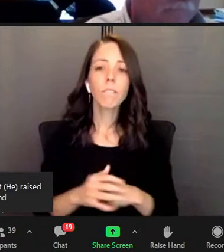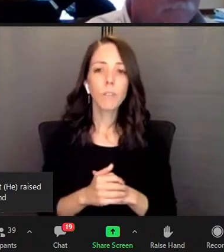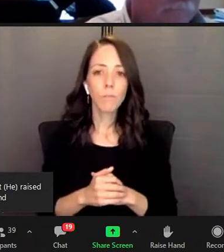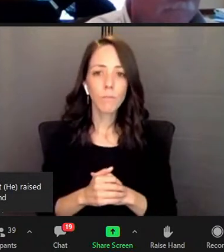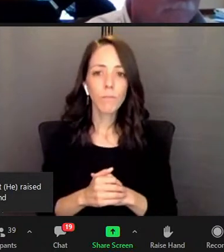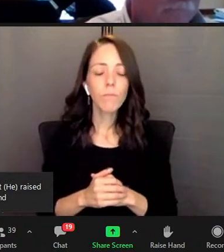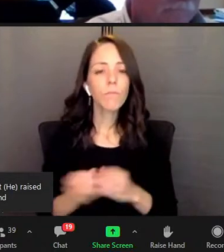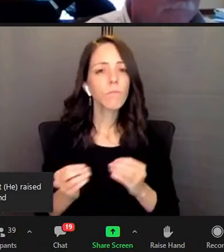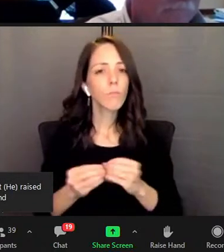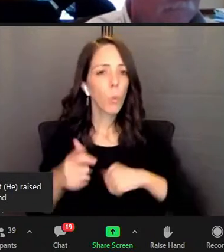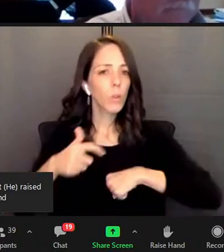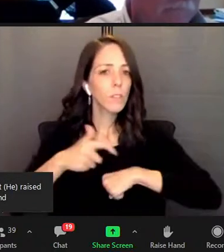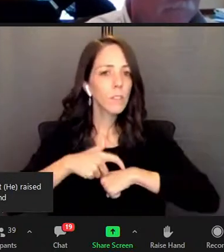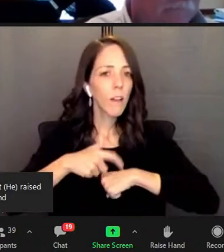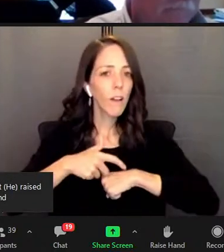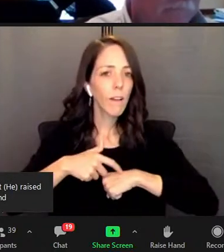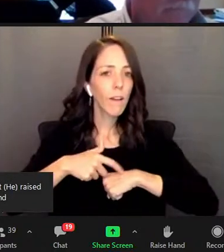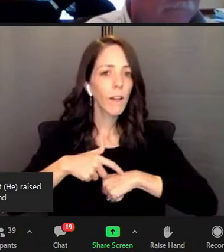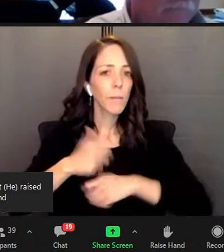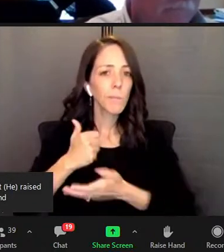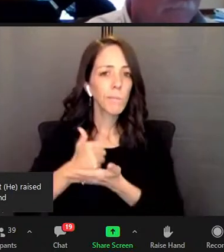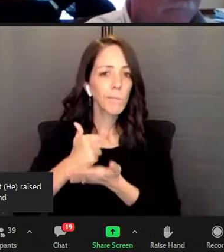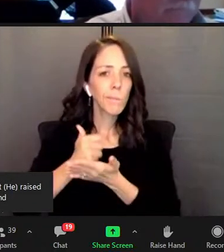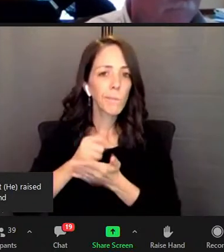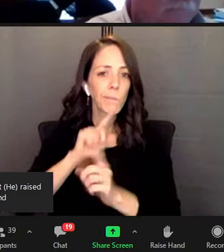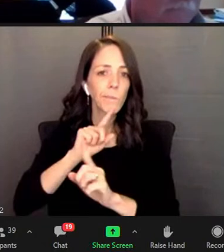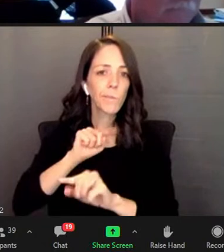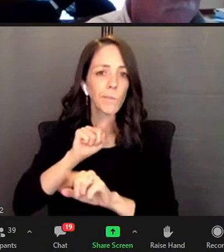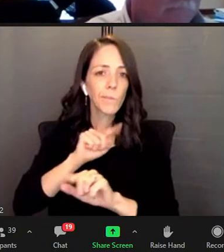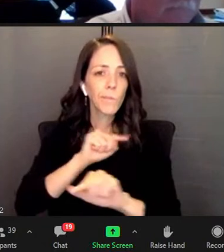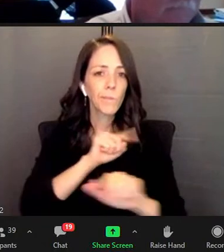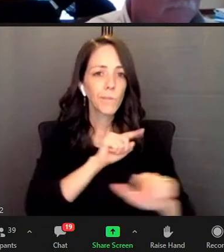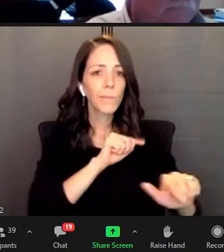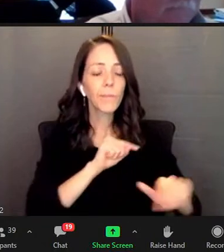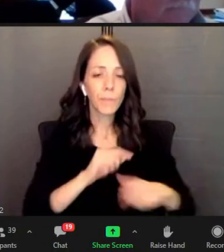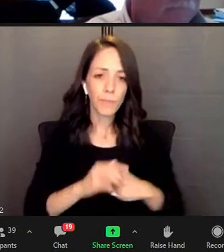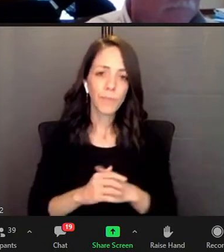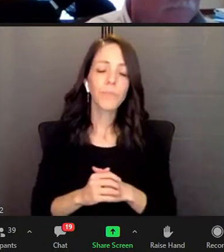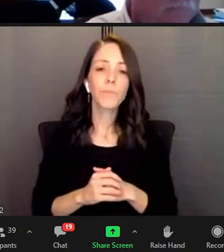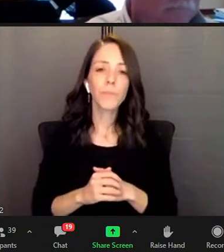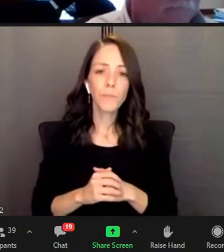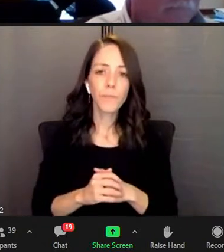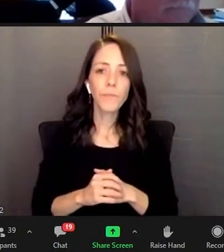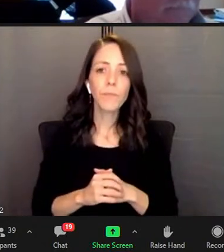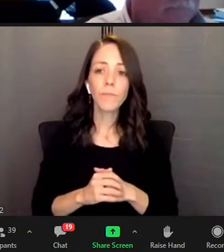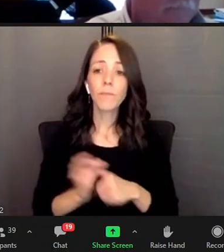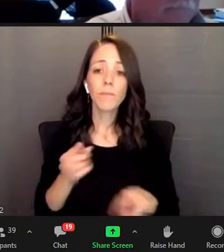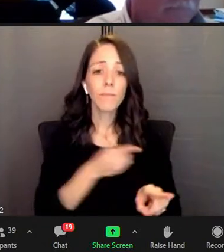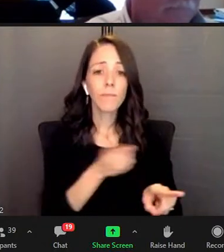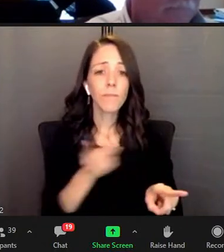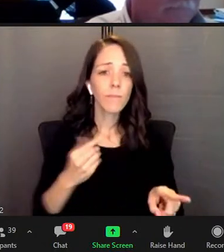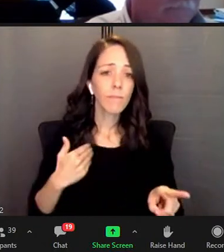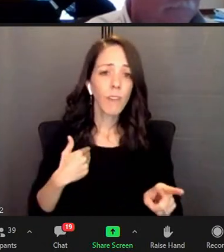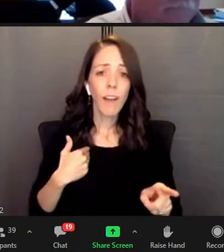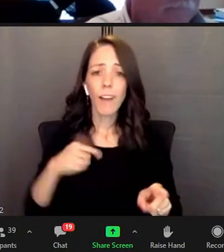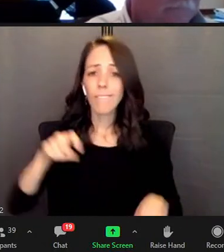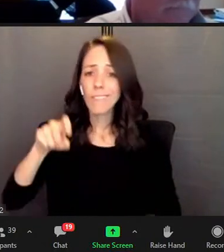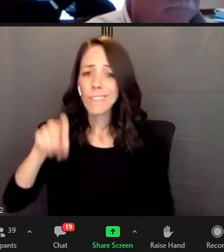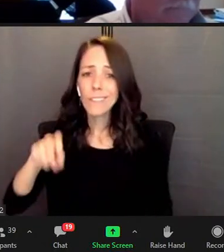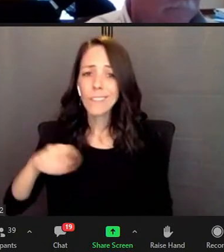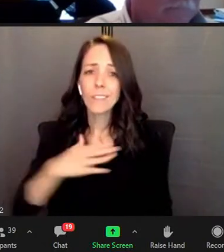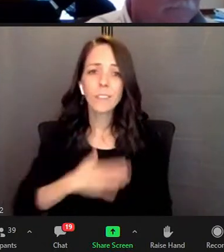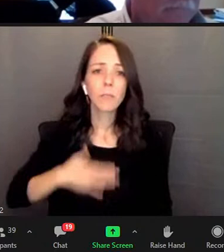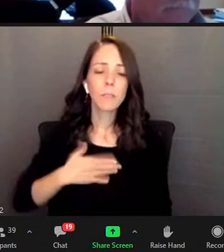time frame to respond to those needs. So I just want to reinforce, if folks have needs, please